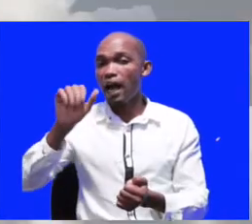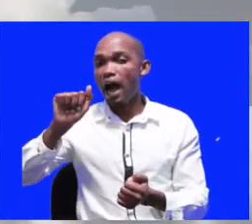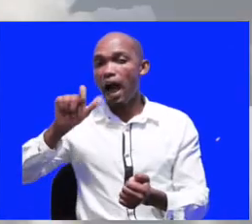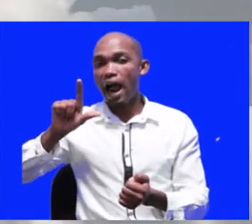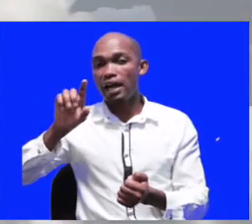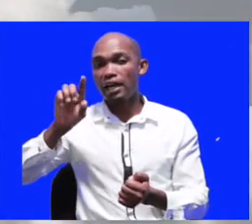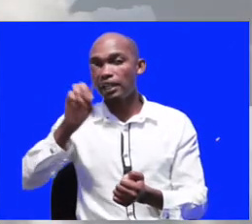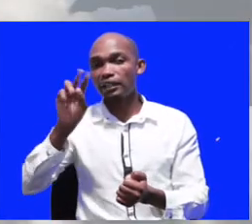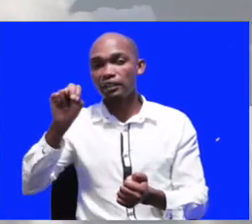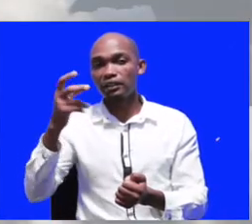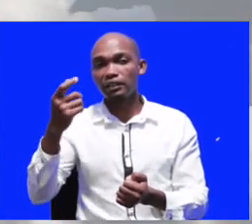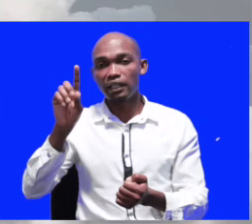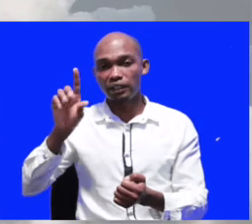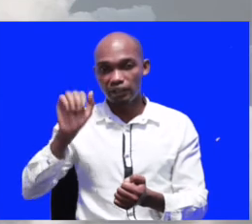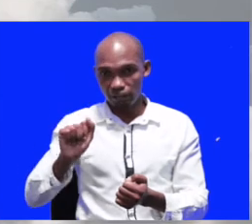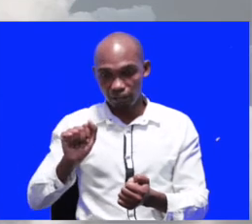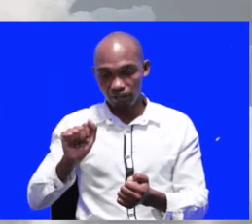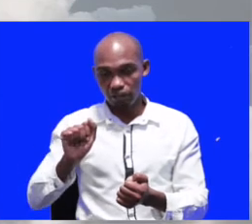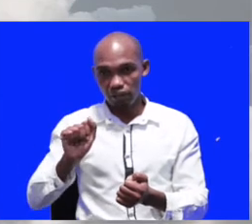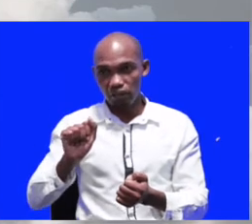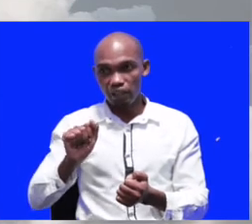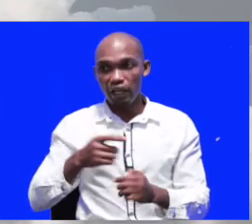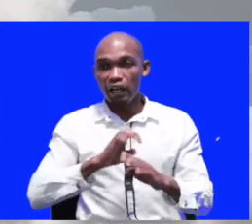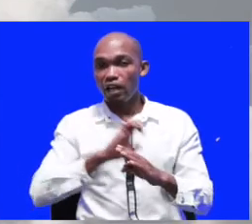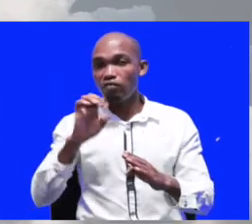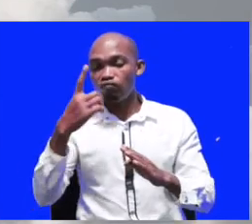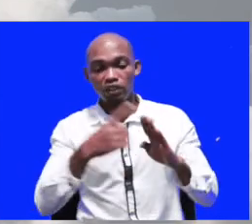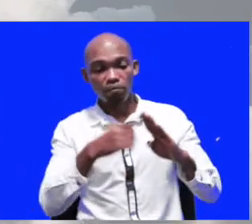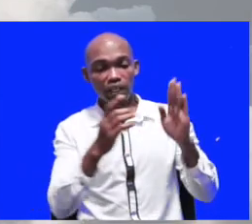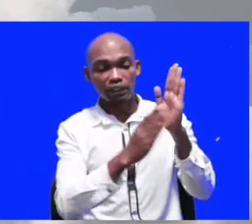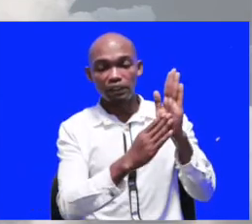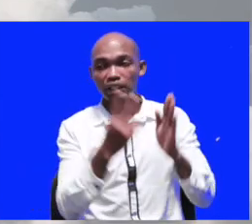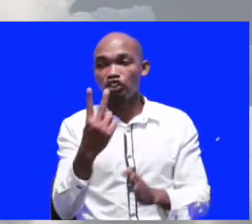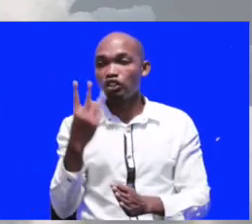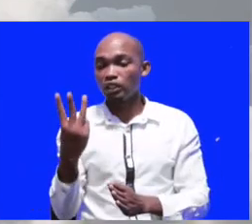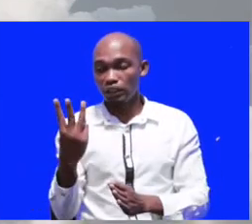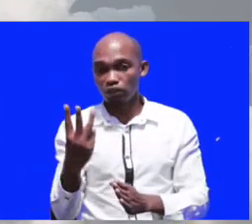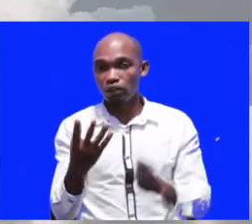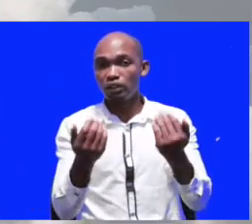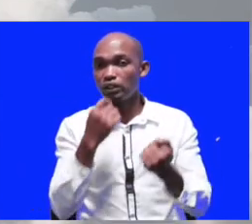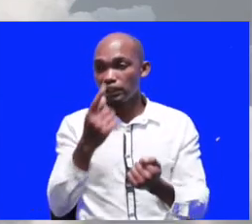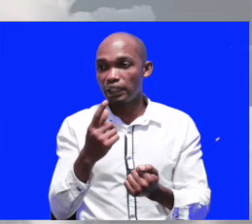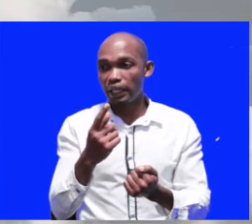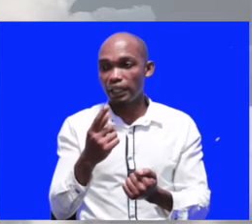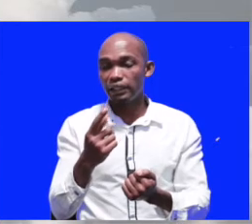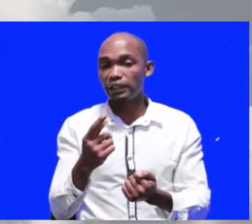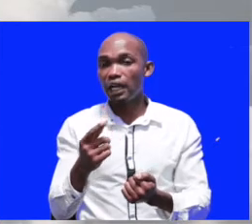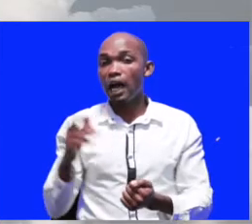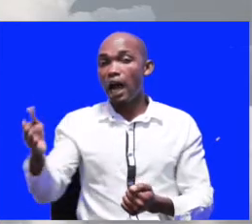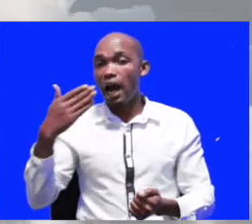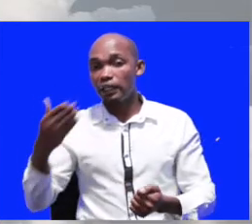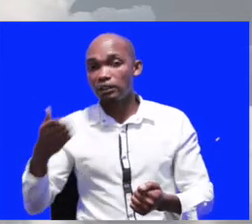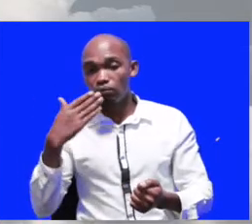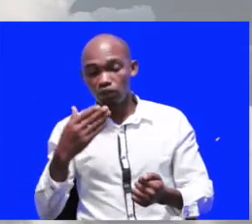in 1923. He stated that in the beginning, the atmosphere contained ammonia,